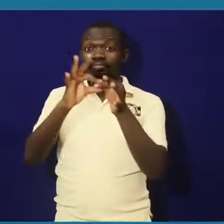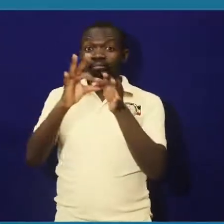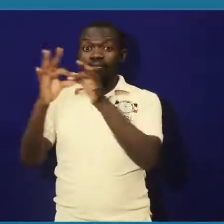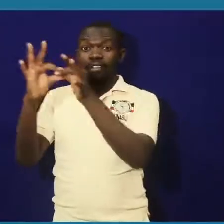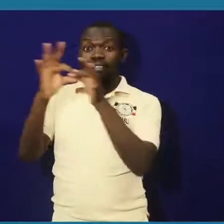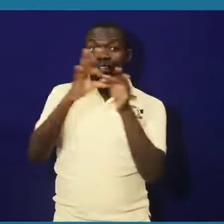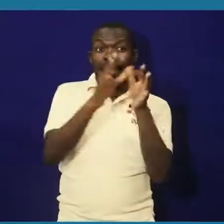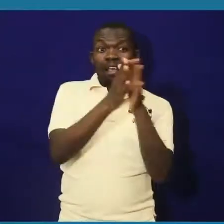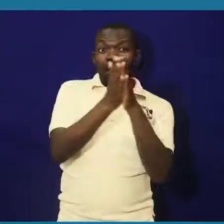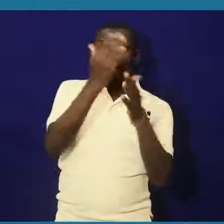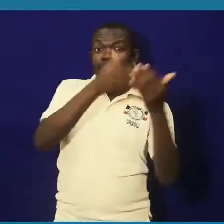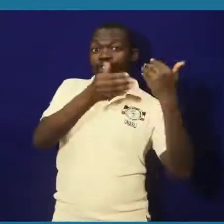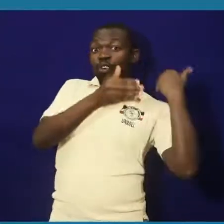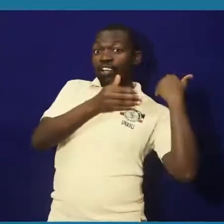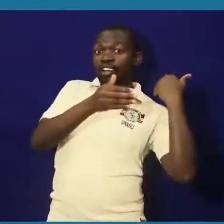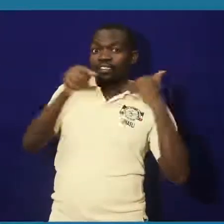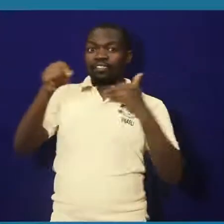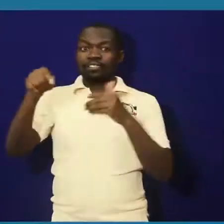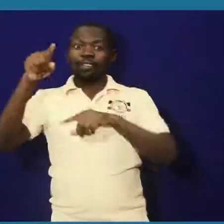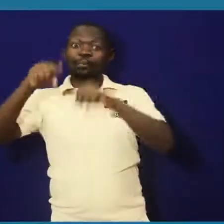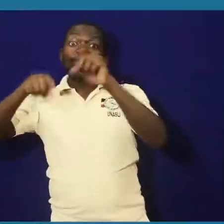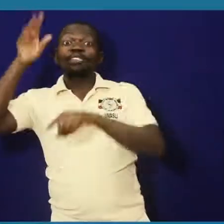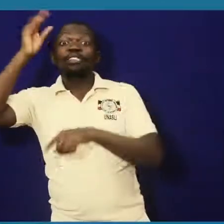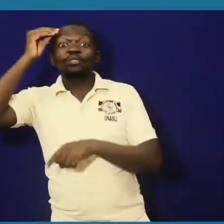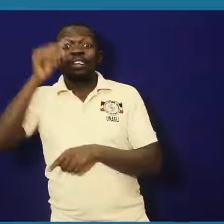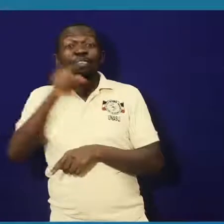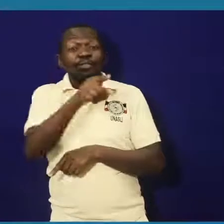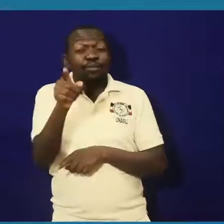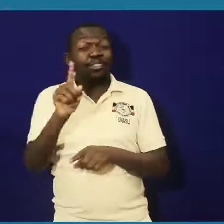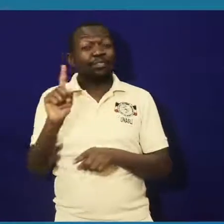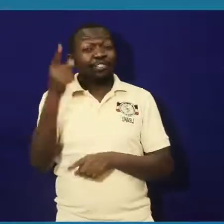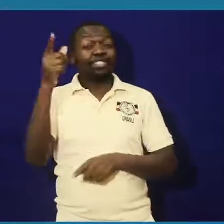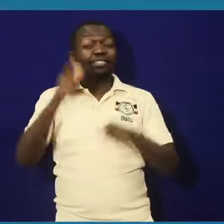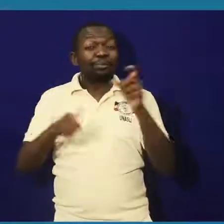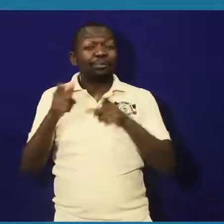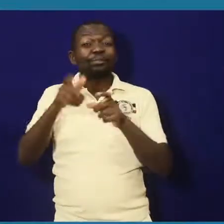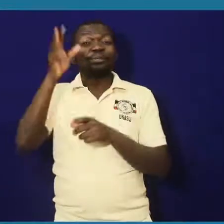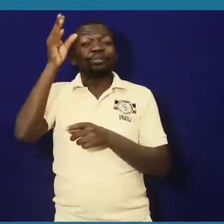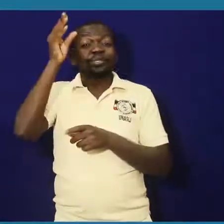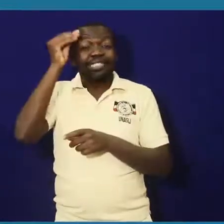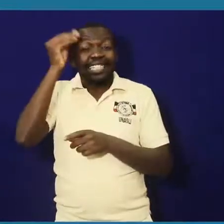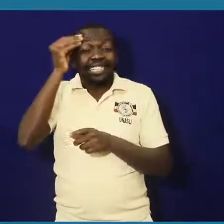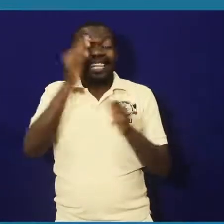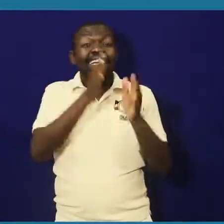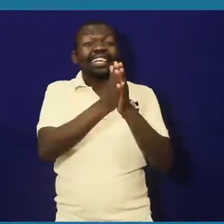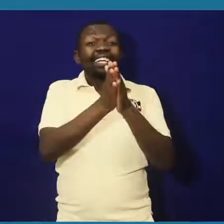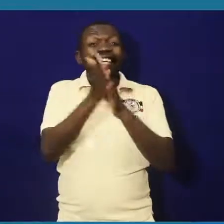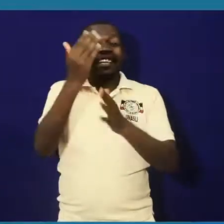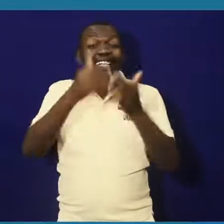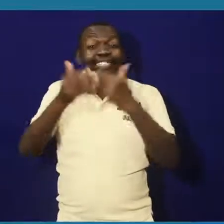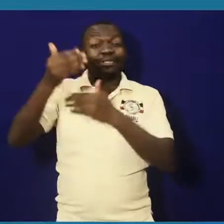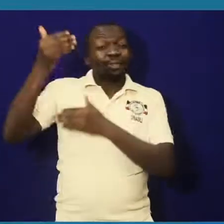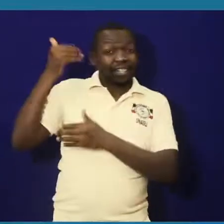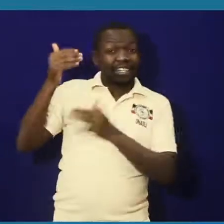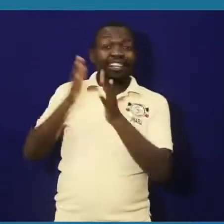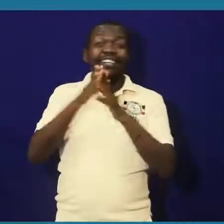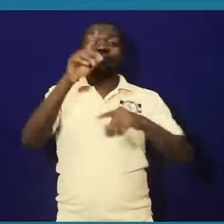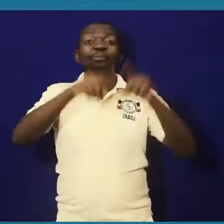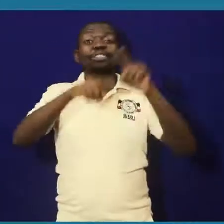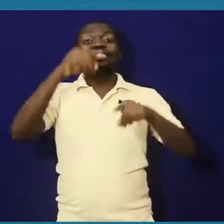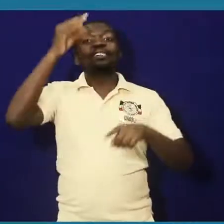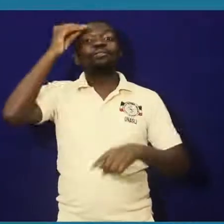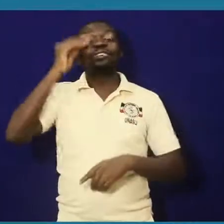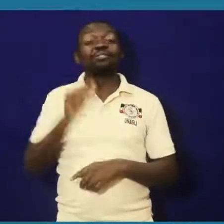education. You know, you are the first people to study this subject called history and political education.